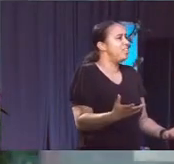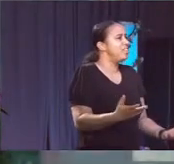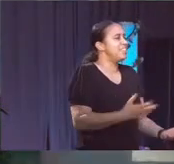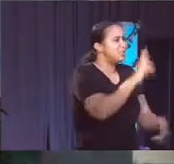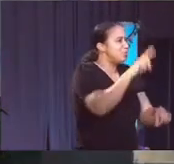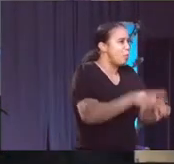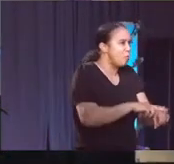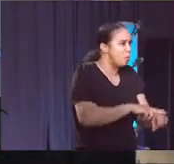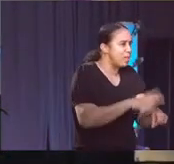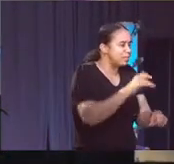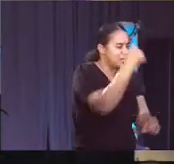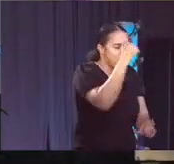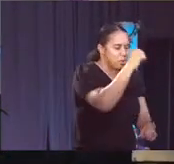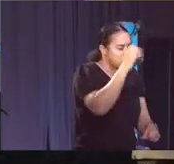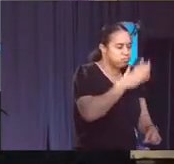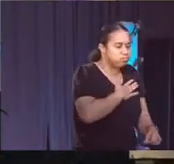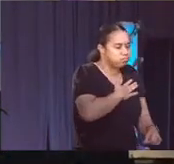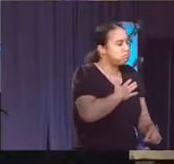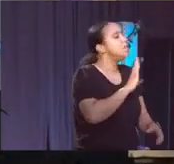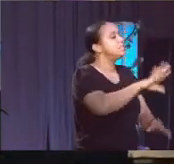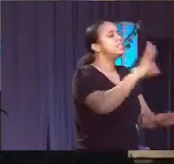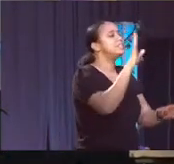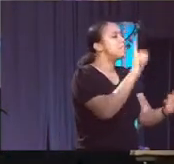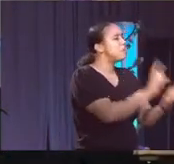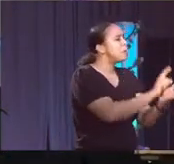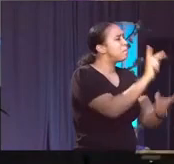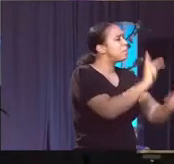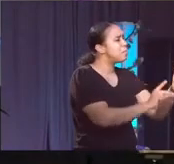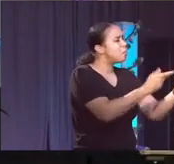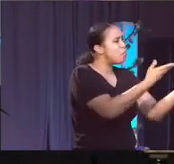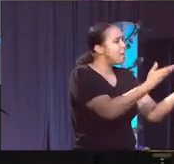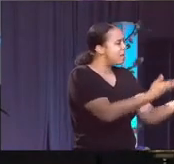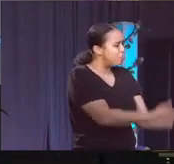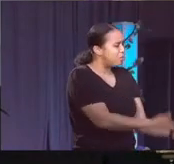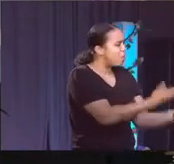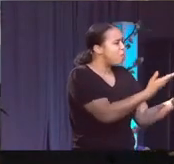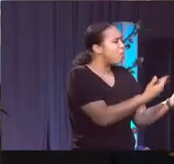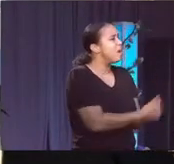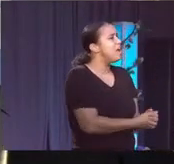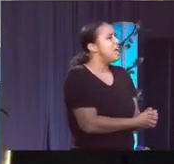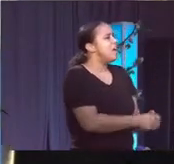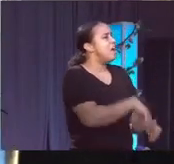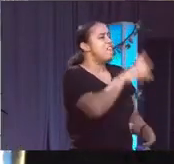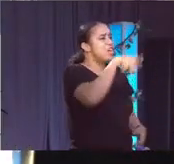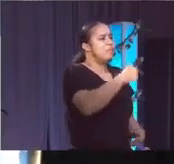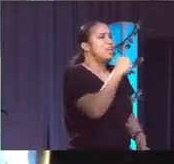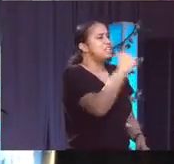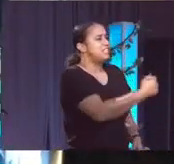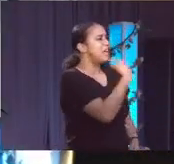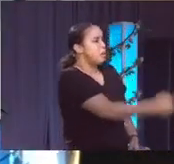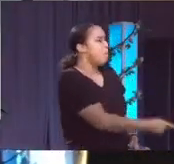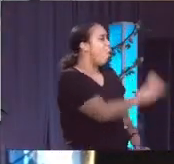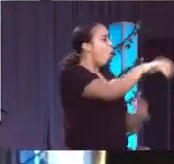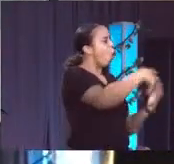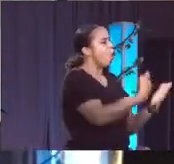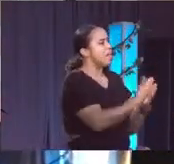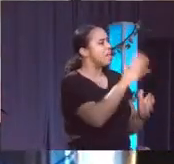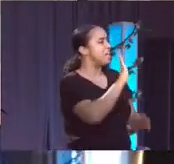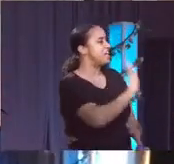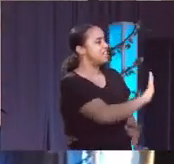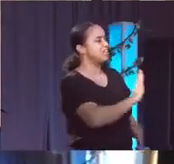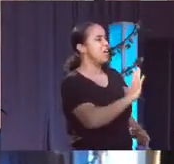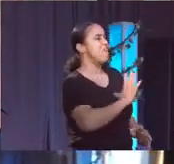it's anointed. Just meet people where they are. Philip didn't throw him all of his titles and all of